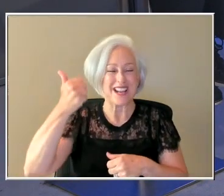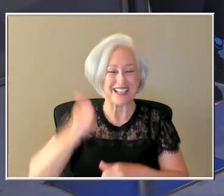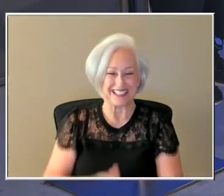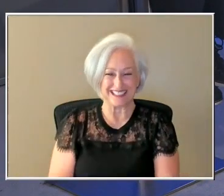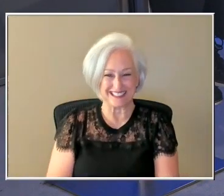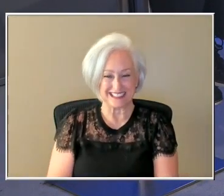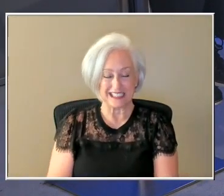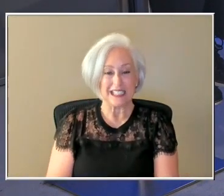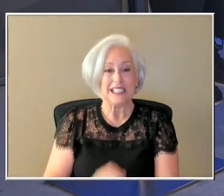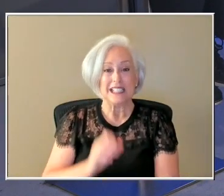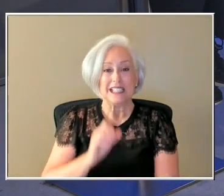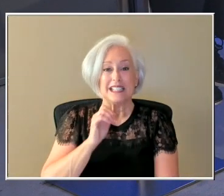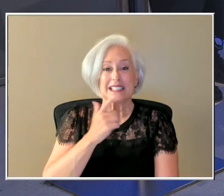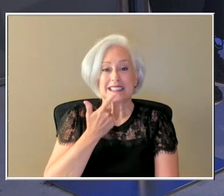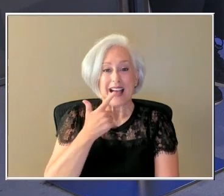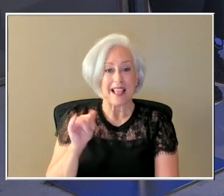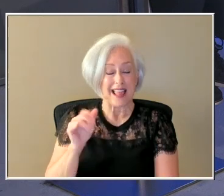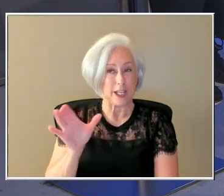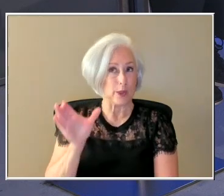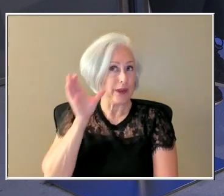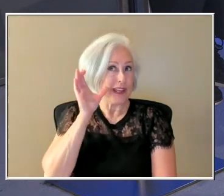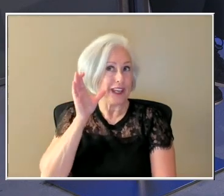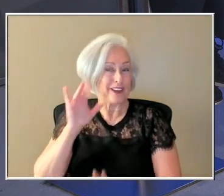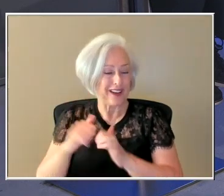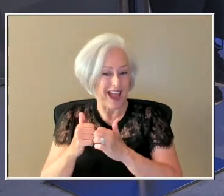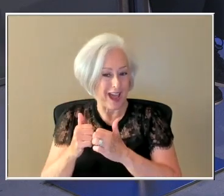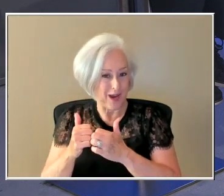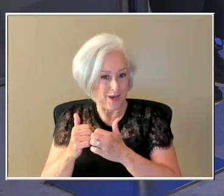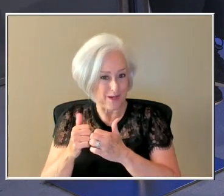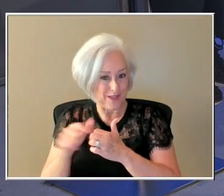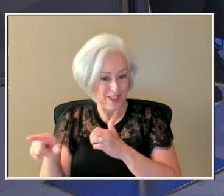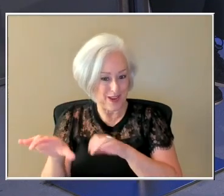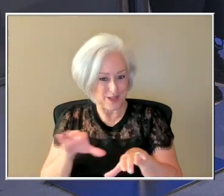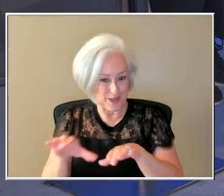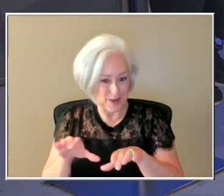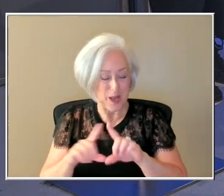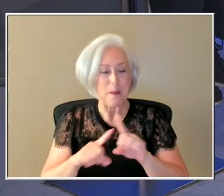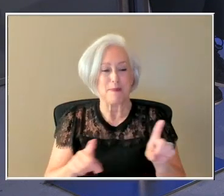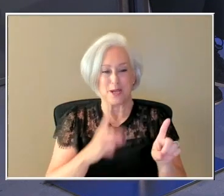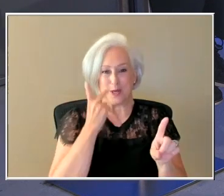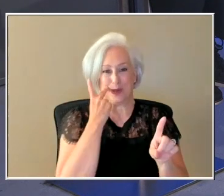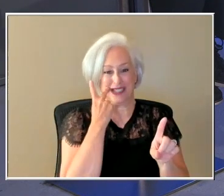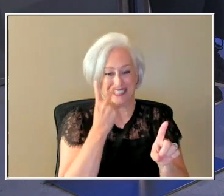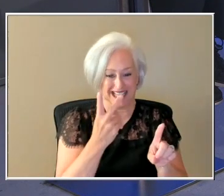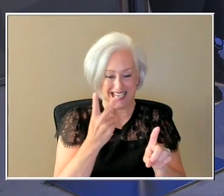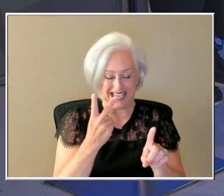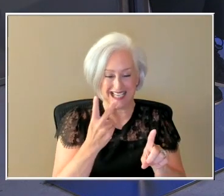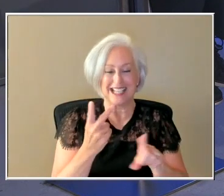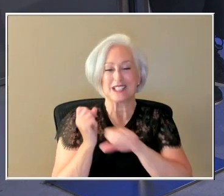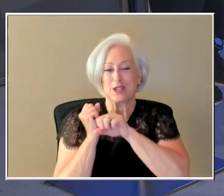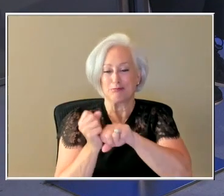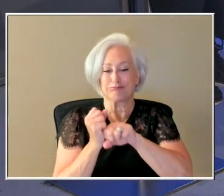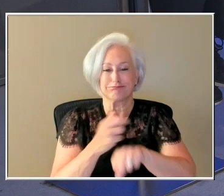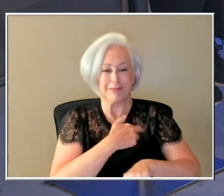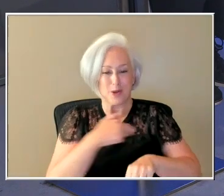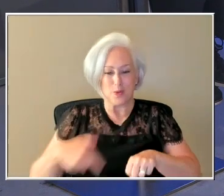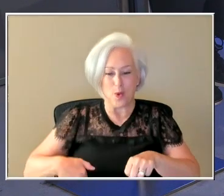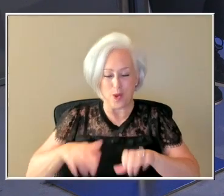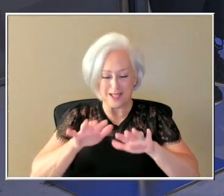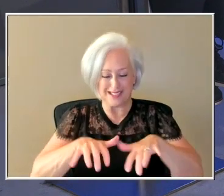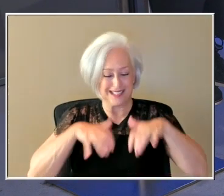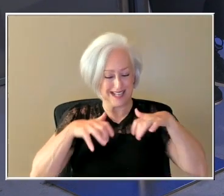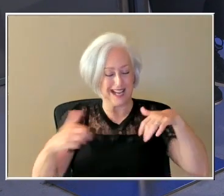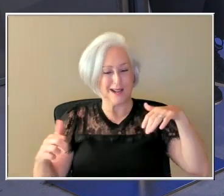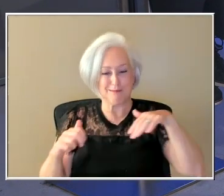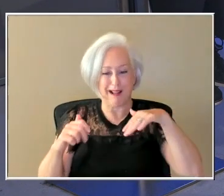how well your patients are doing. You're actually seeing it. Yes. Climb to the top of Kauffman Stadium and watching these videos of these folks getting back to life. Exactly. It's got to be very,